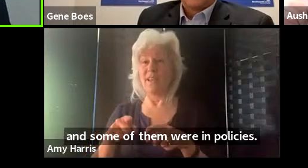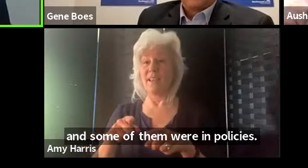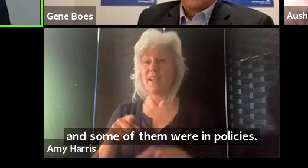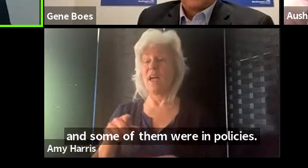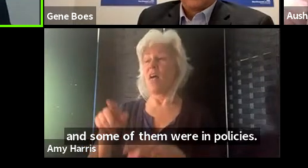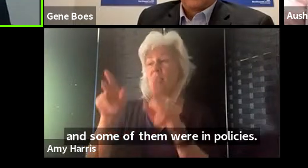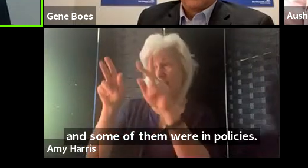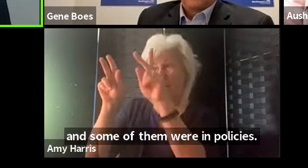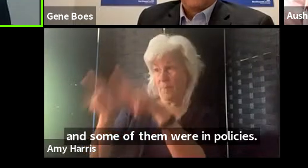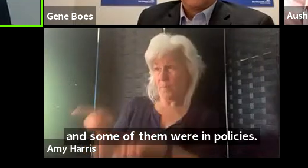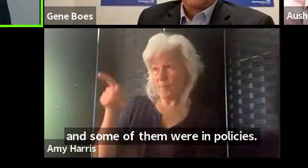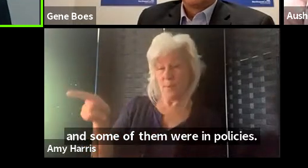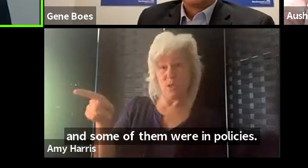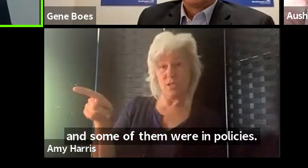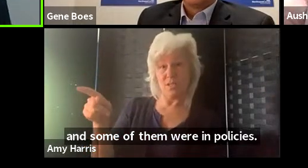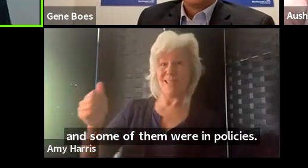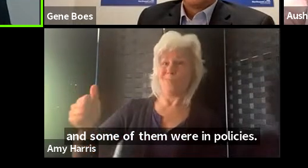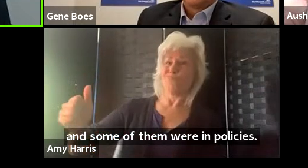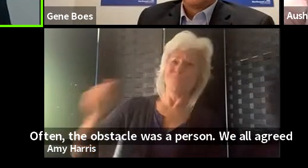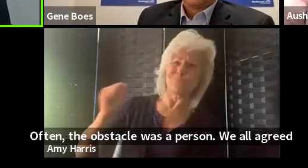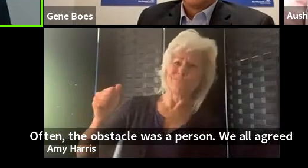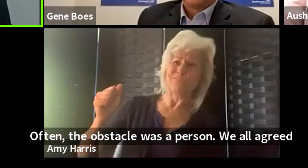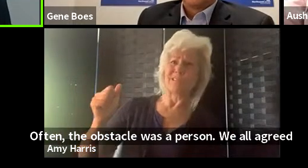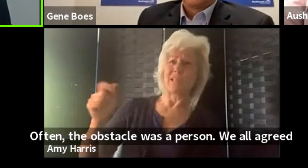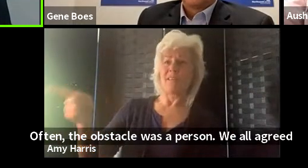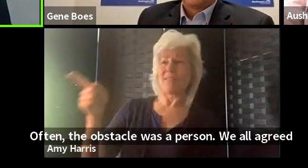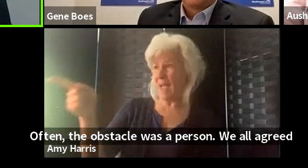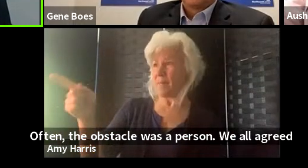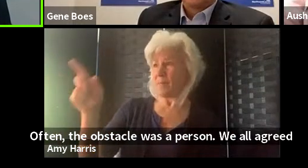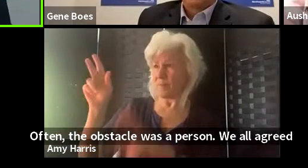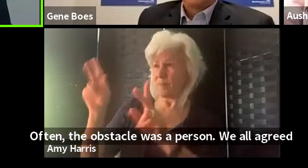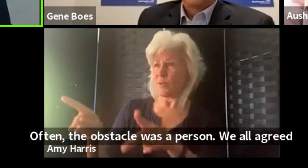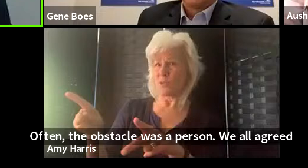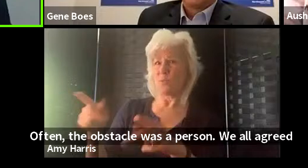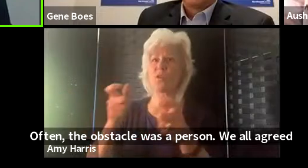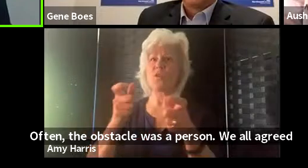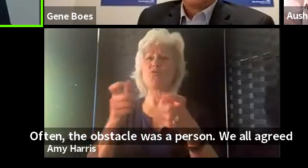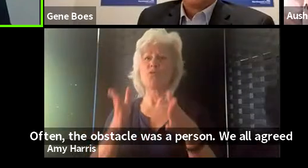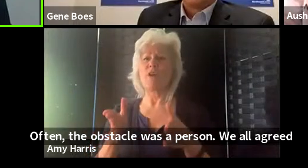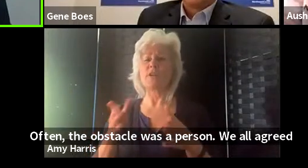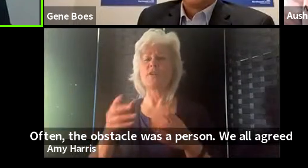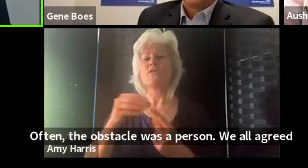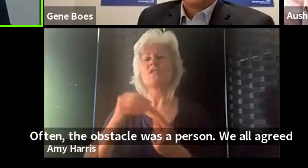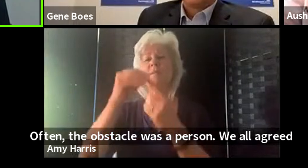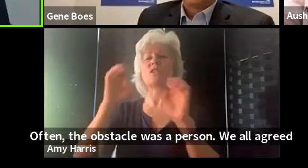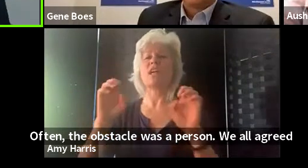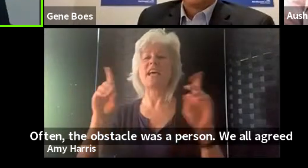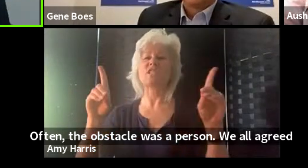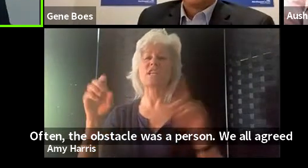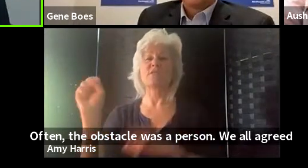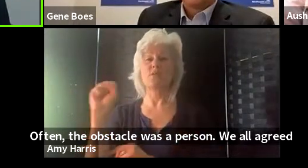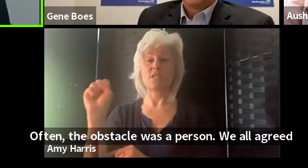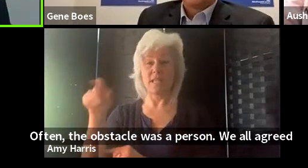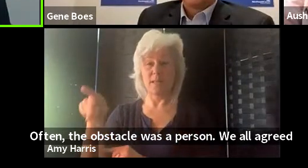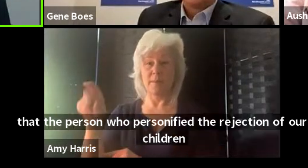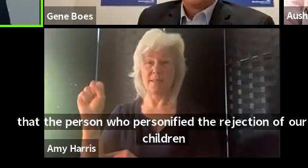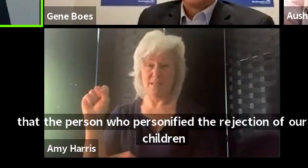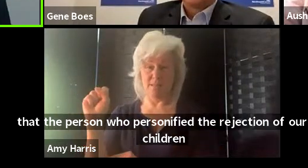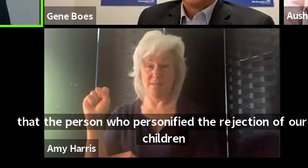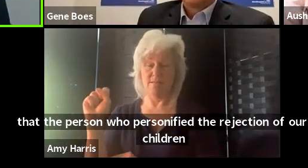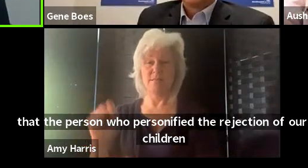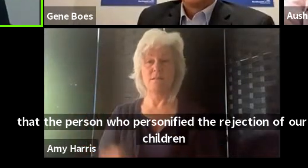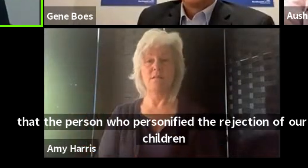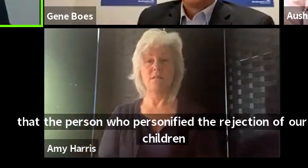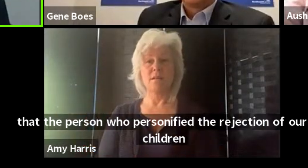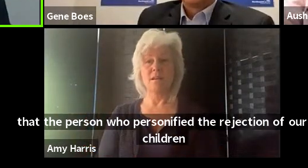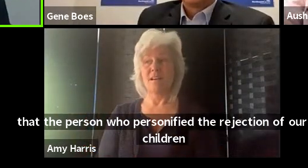who personified the rejection of our children was the director of special education for the Seattle Public School System,